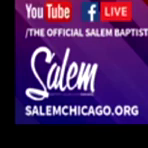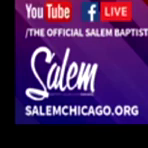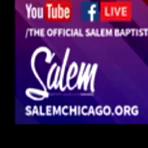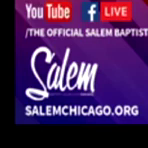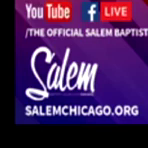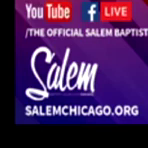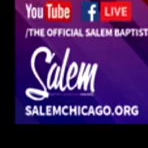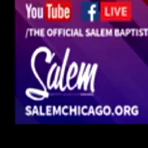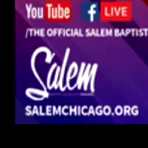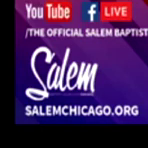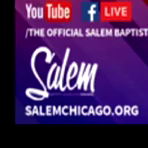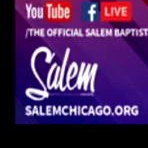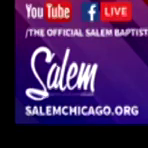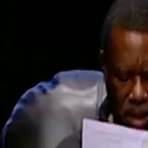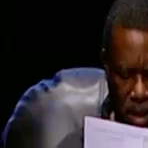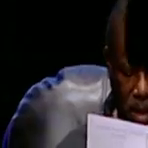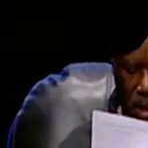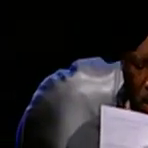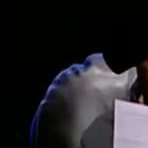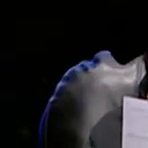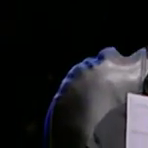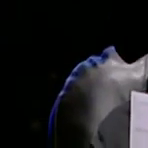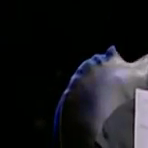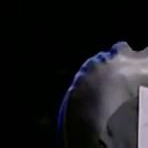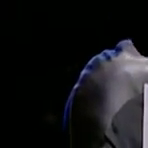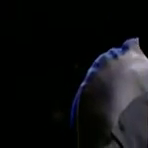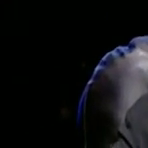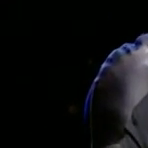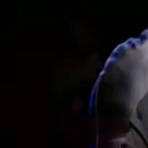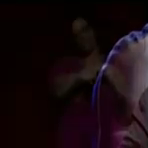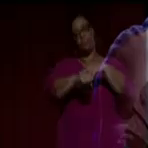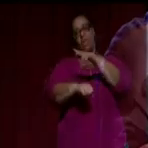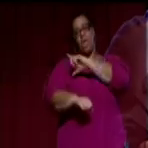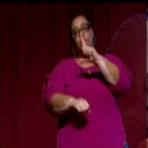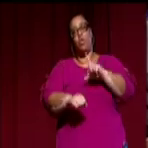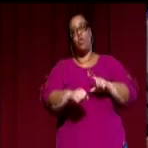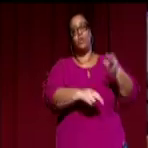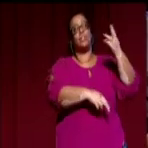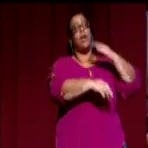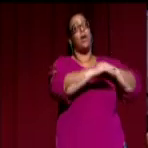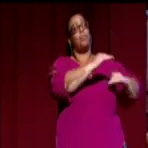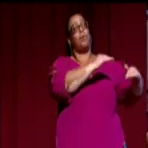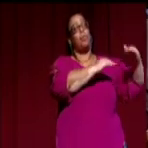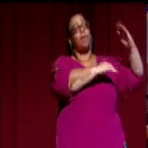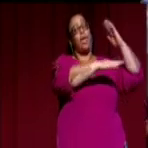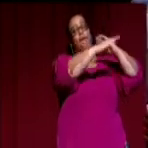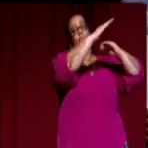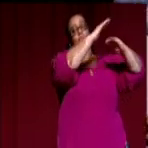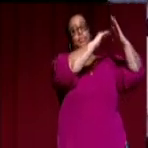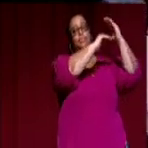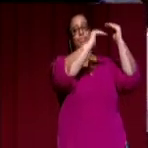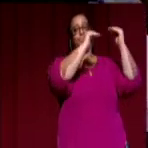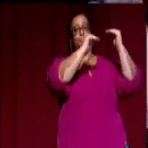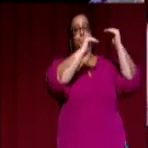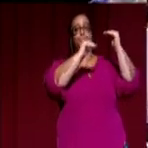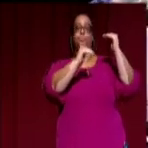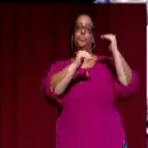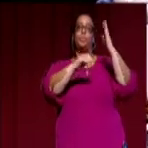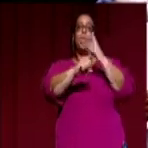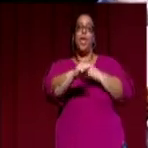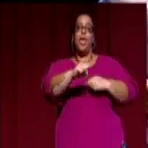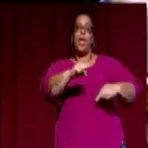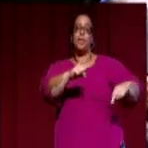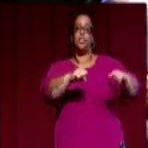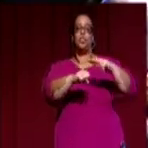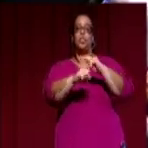And his glory above the name. And his glory above the name. I said the Lord is high above the head. The Lord is high above the head. And his glory above